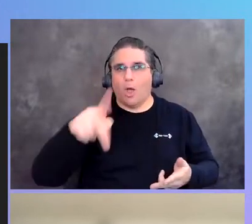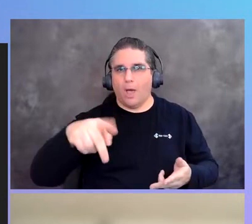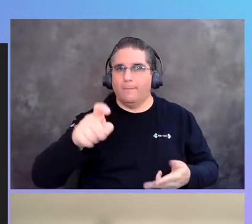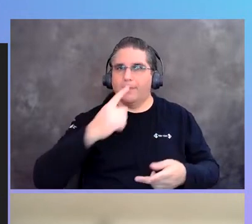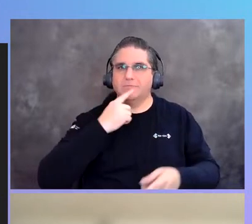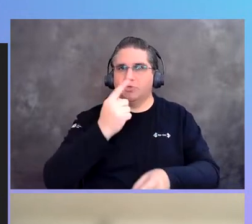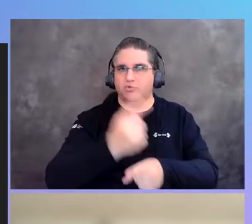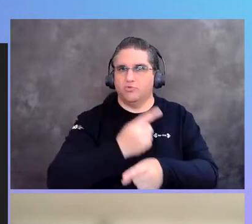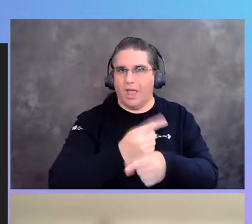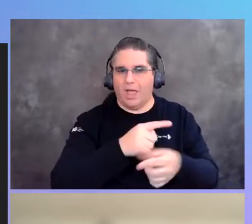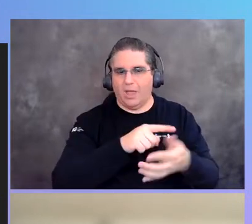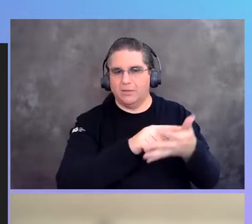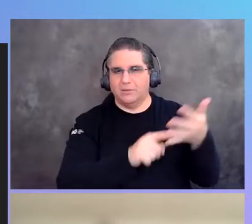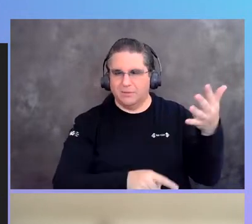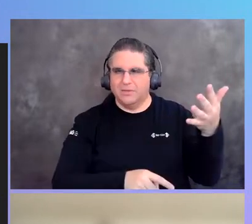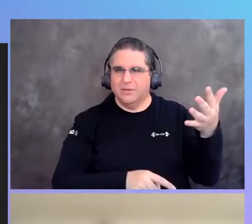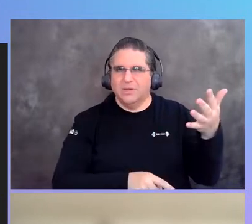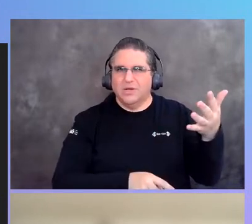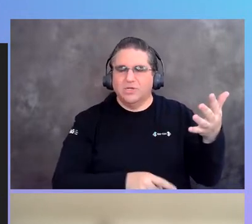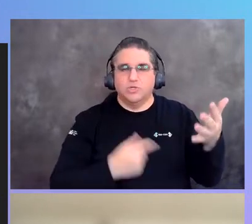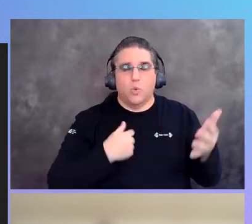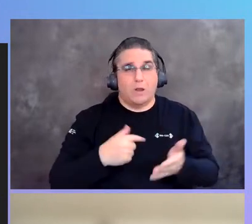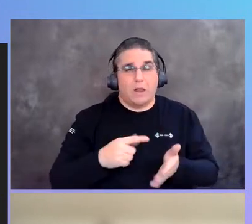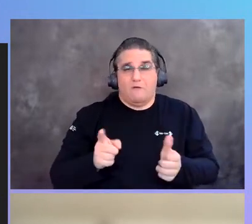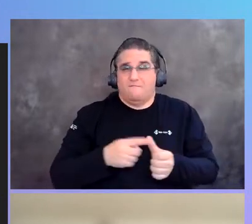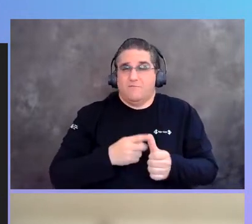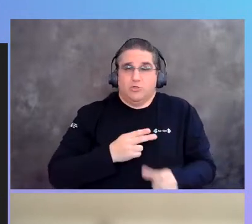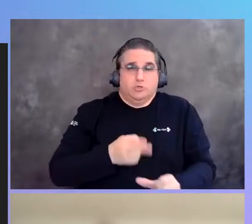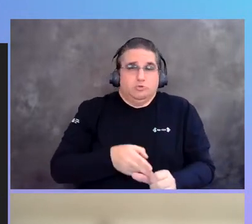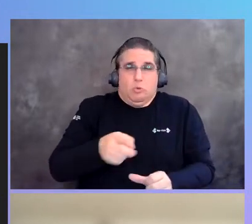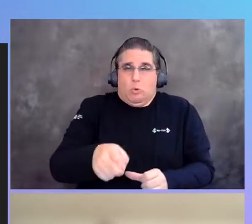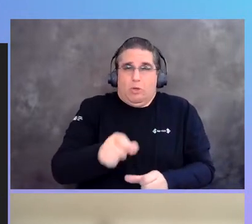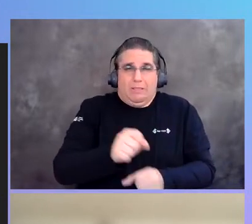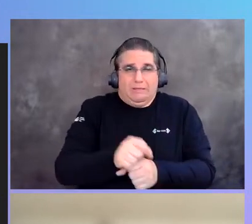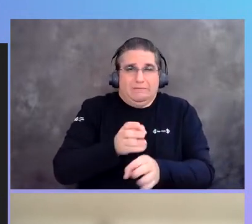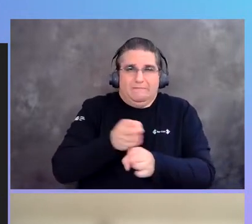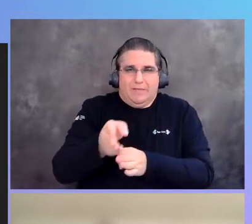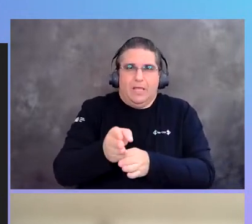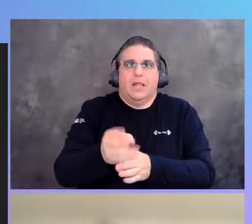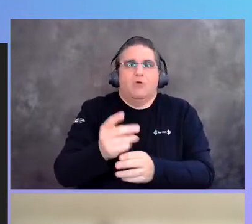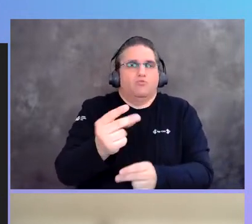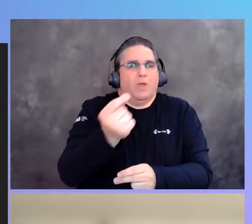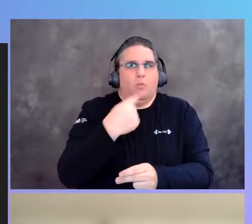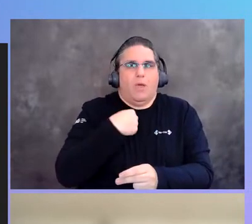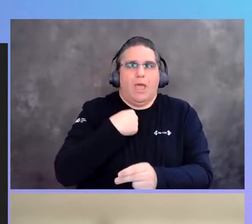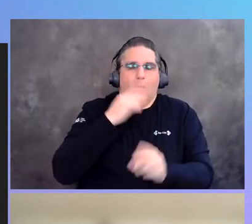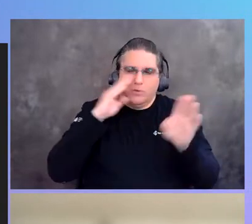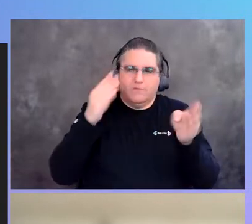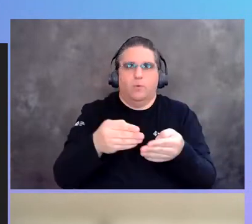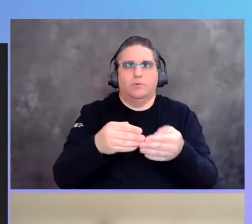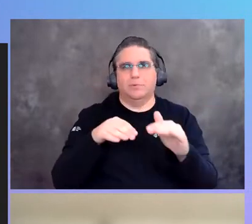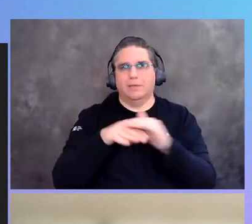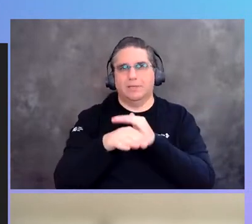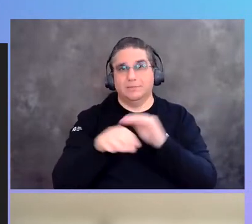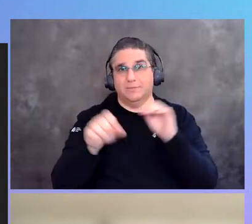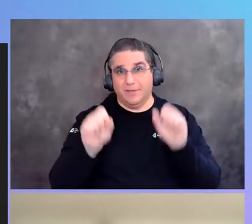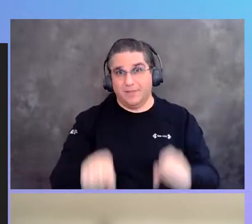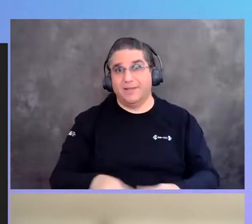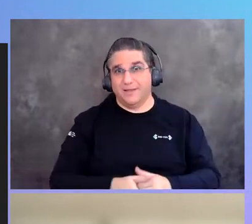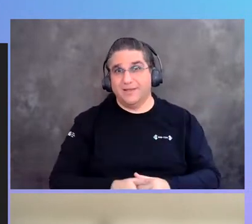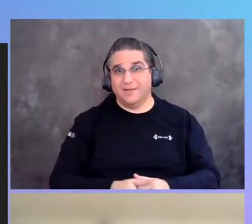early career, it led me to start on the path of accessibility. And I think there's a lot to be said